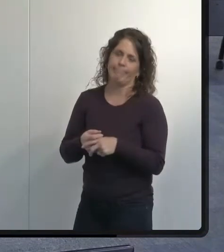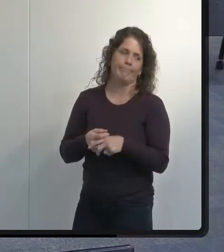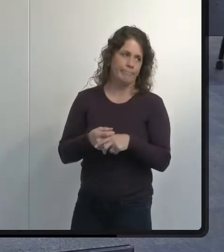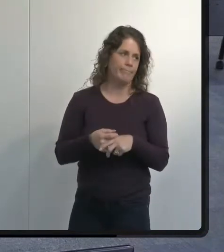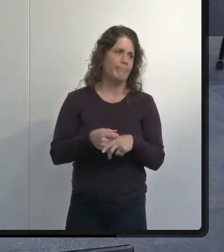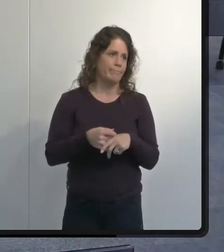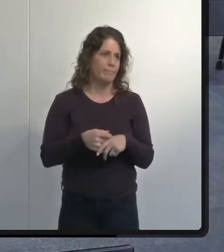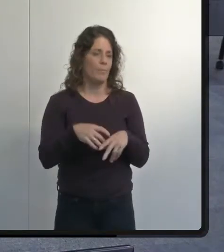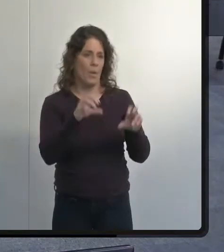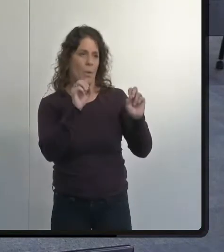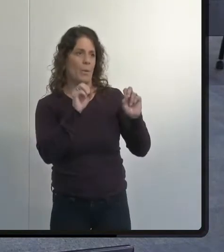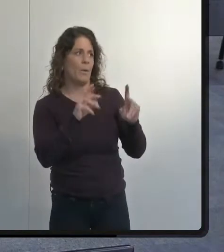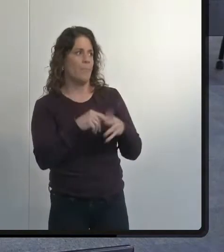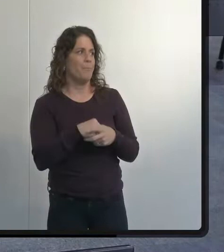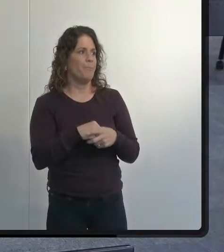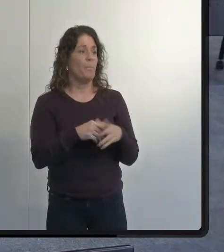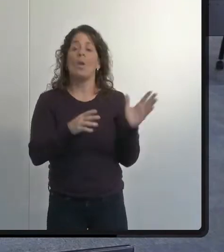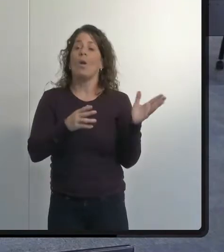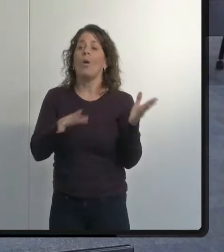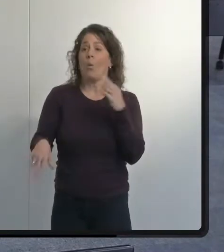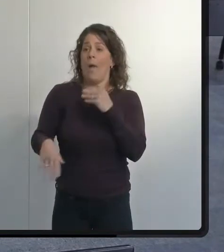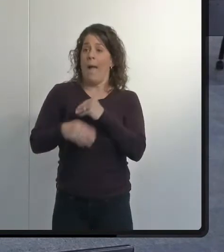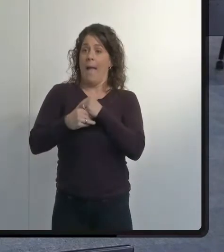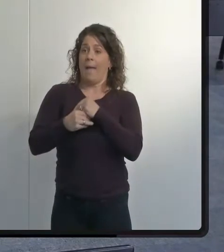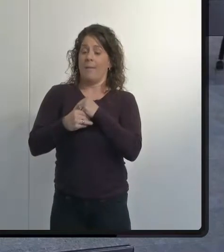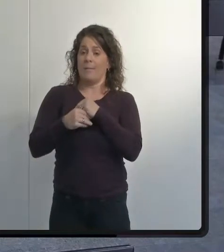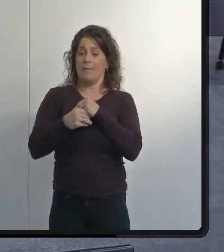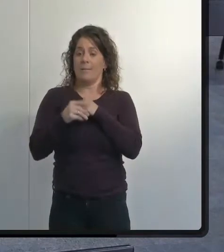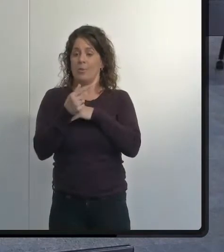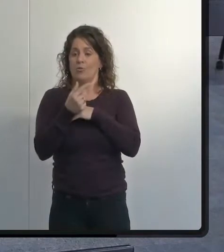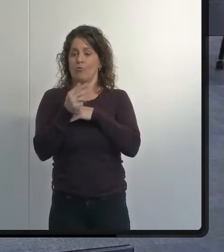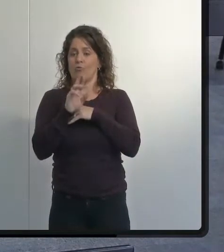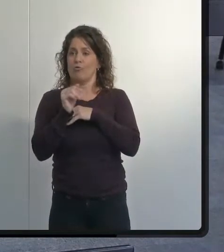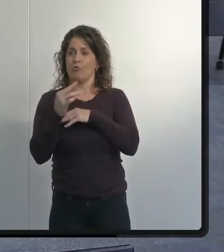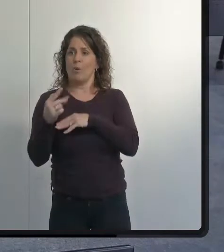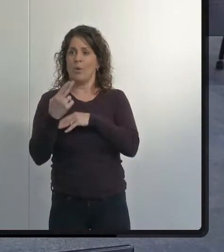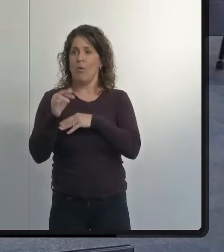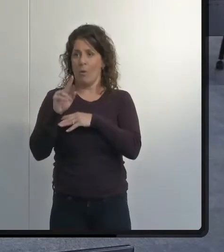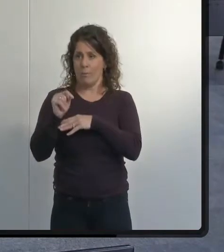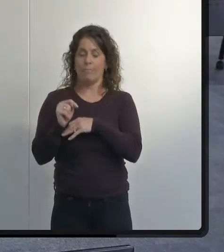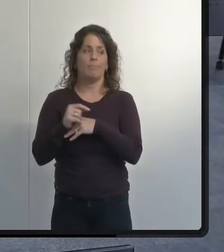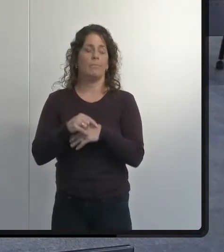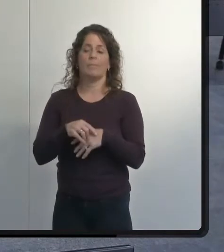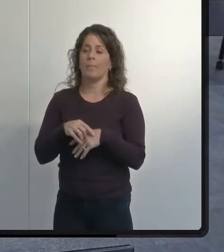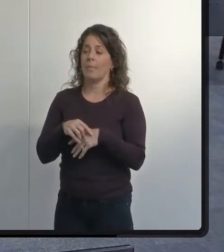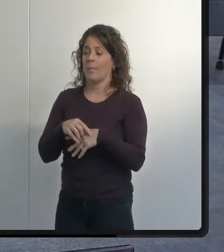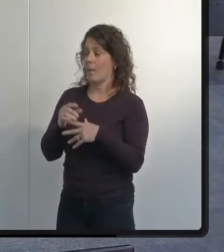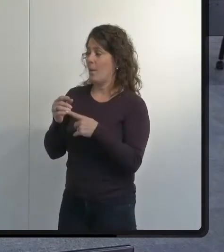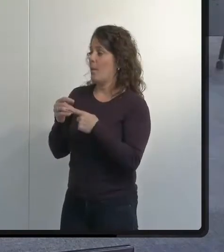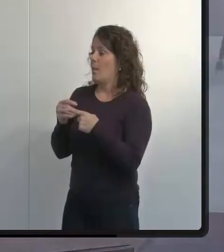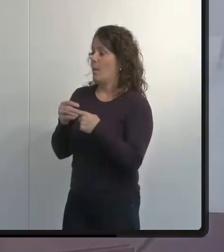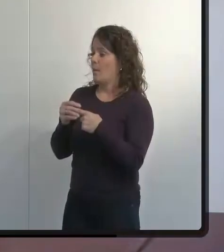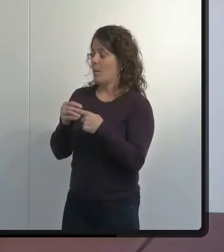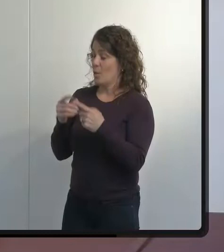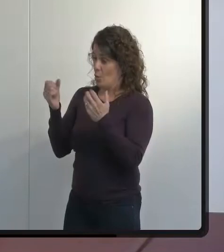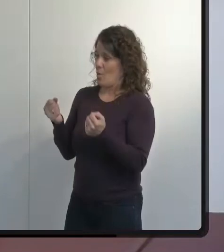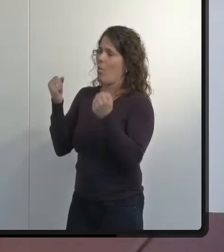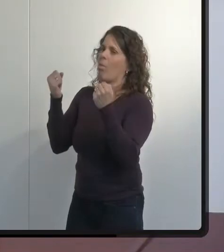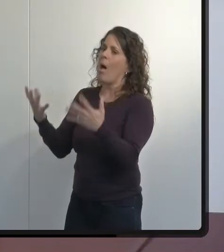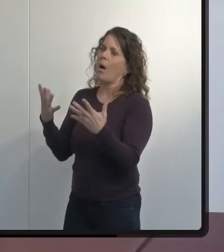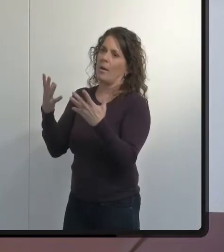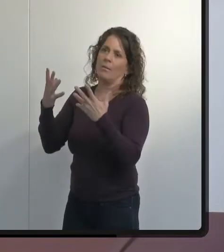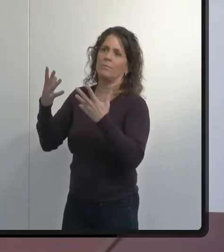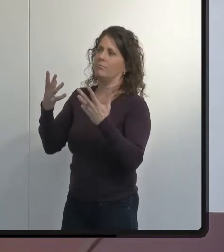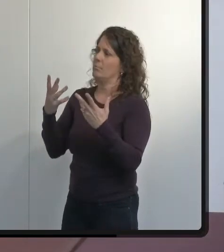Okay. I'd just like to add to that, Reza, that there is a lot of talk about this on the